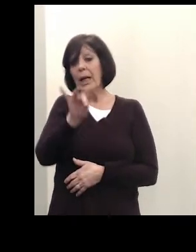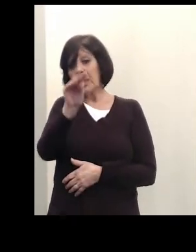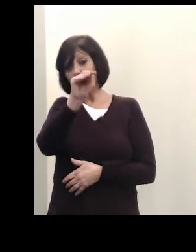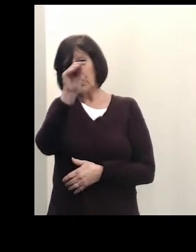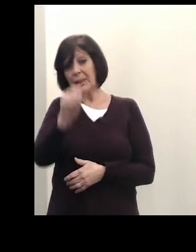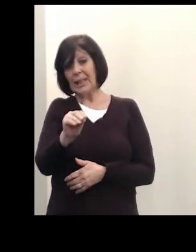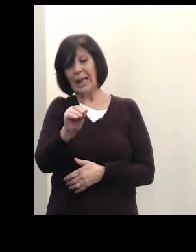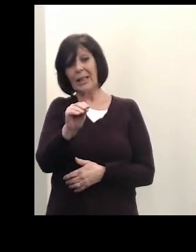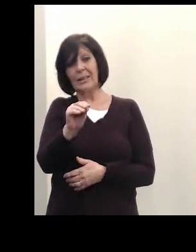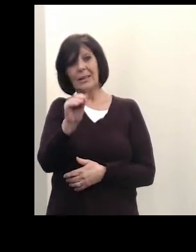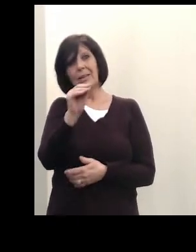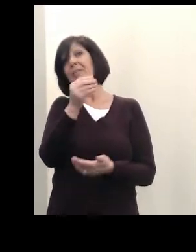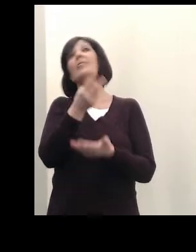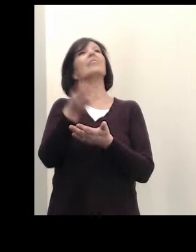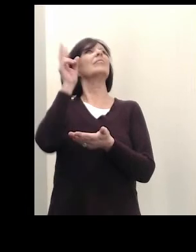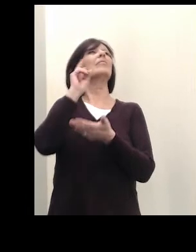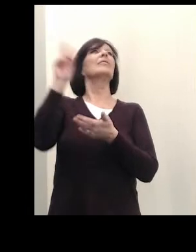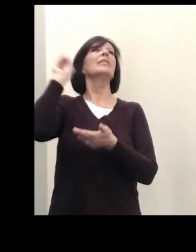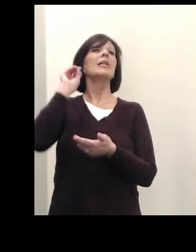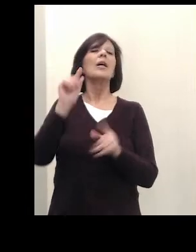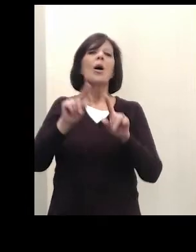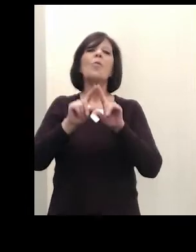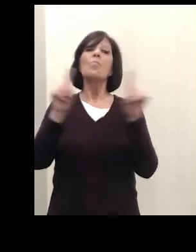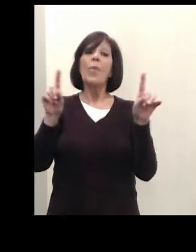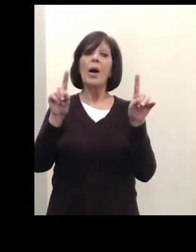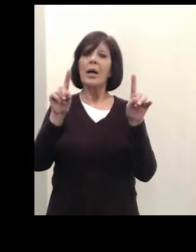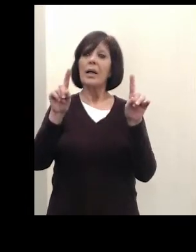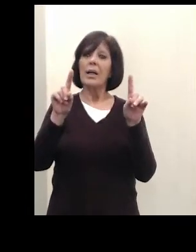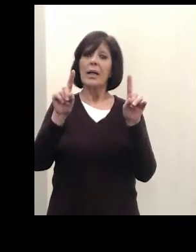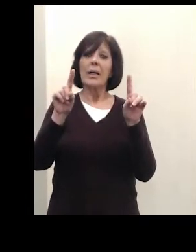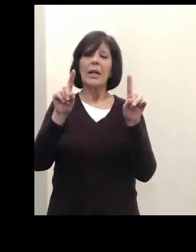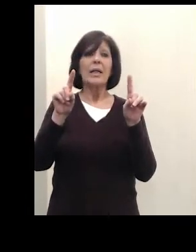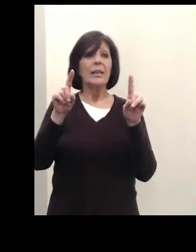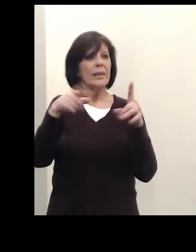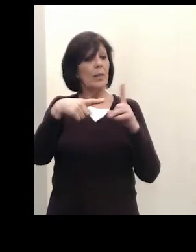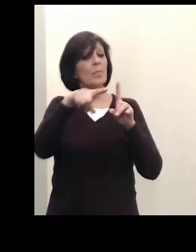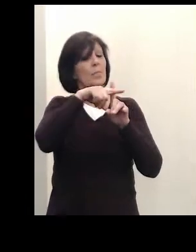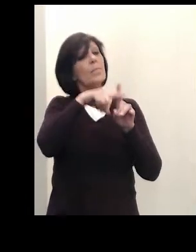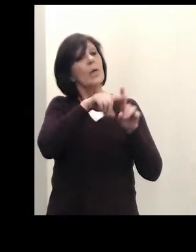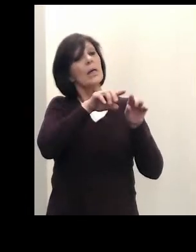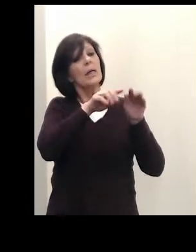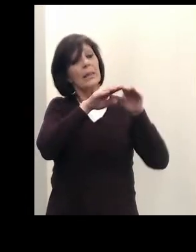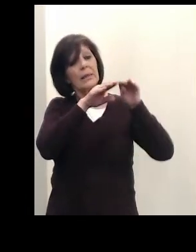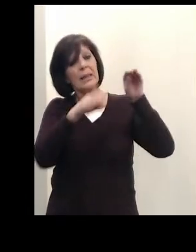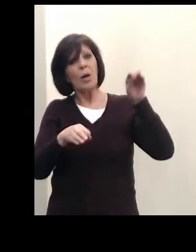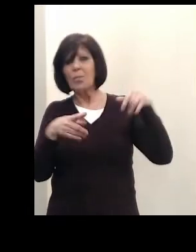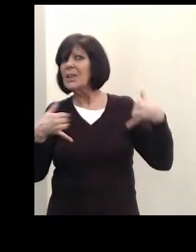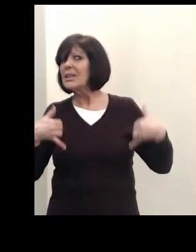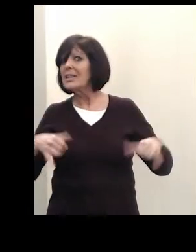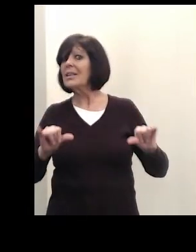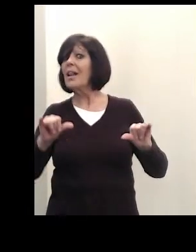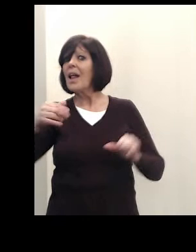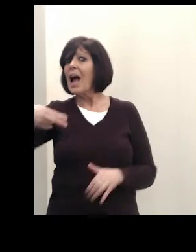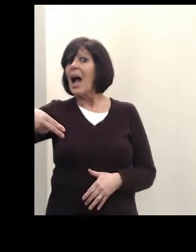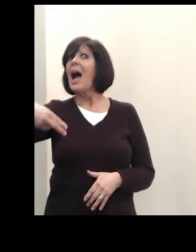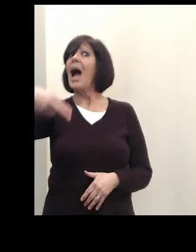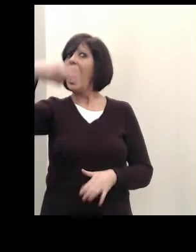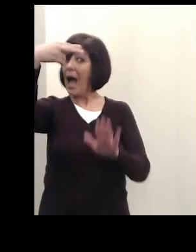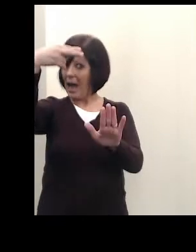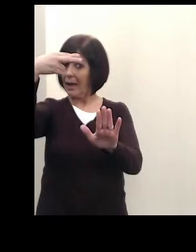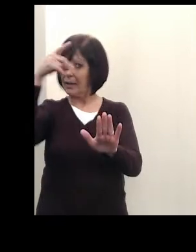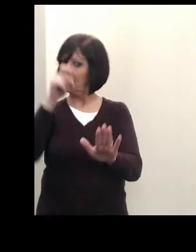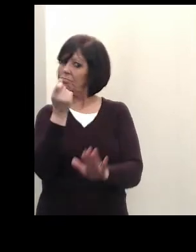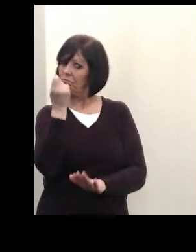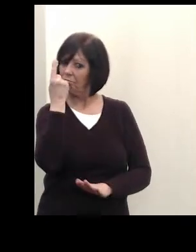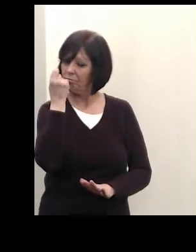before that. However, the case rates and positivity rates, while they've decreased, are still very high. I think we need to note that.